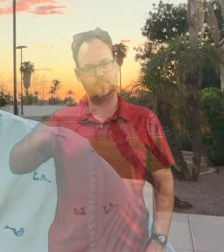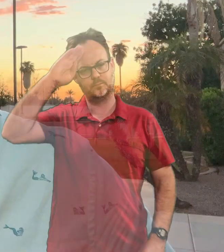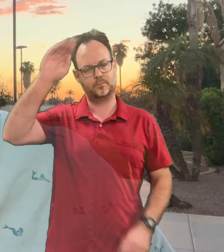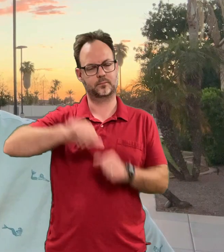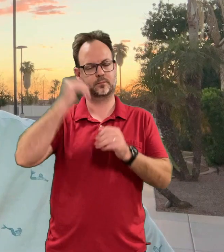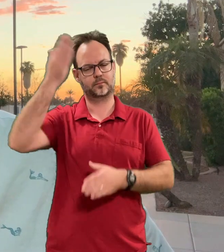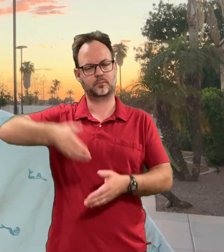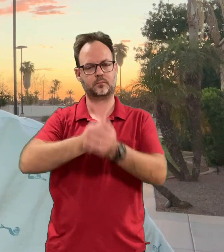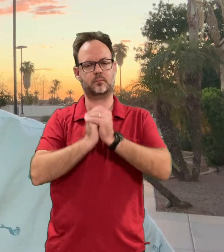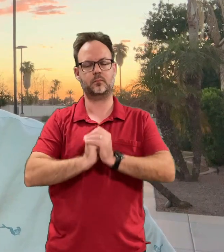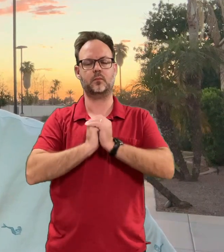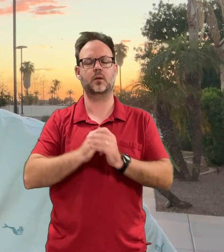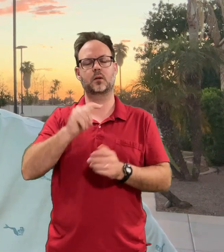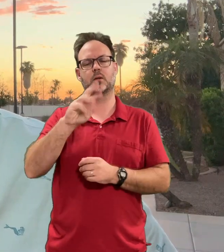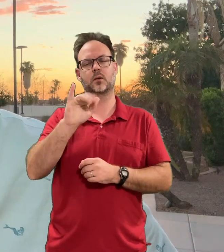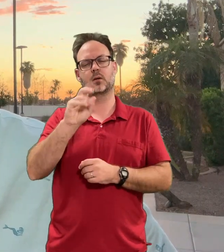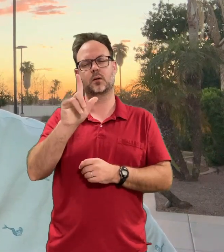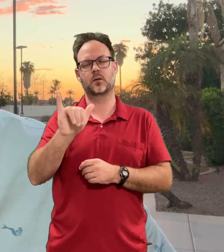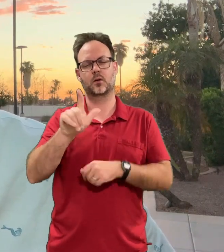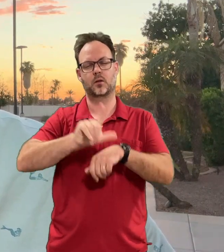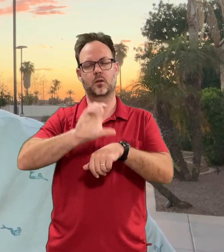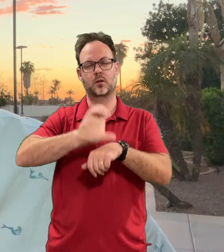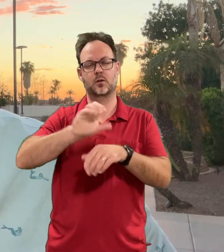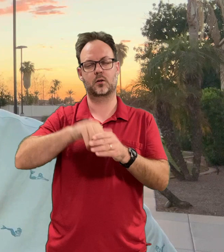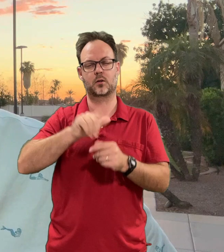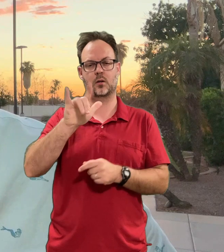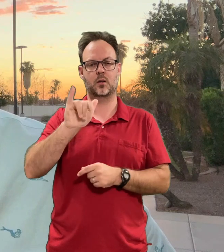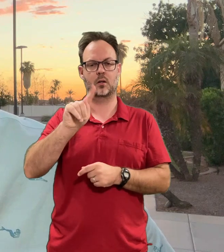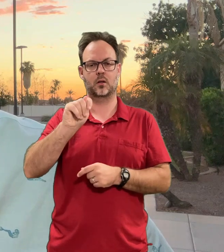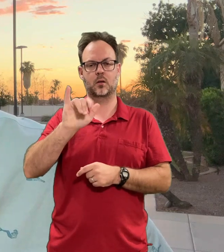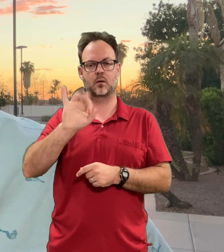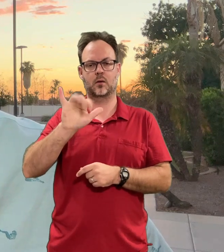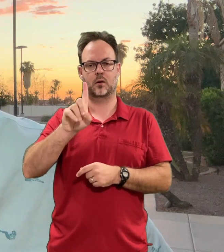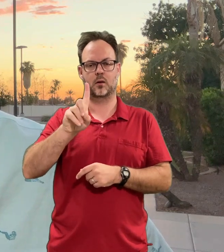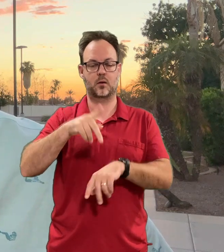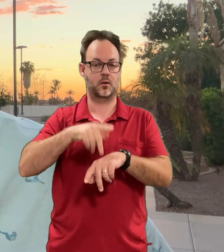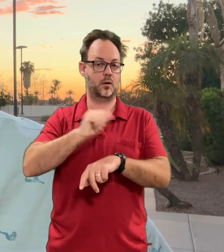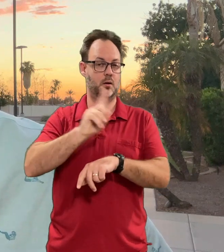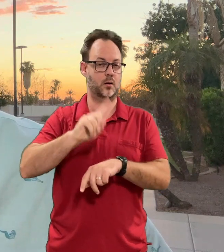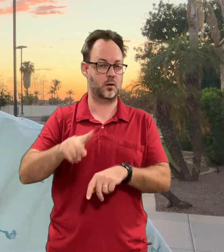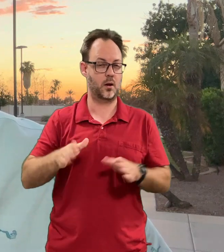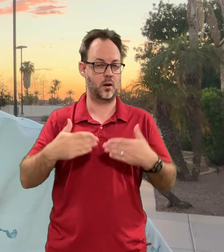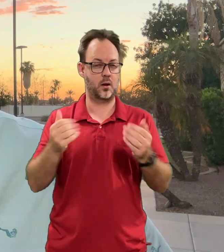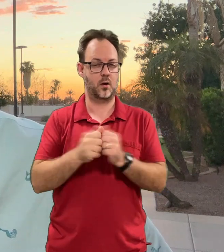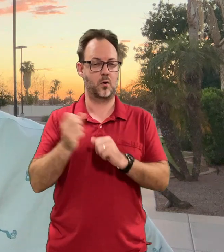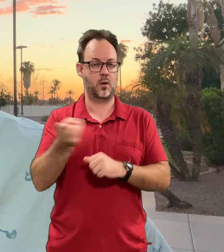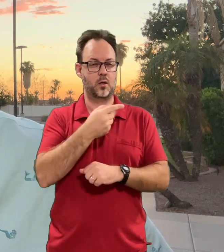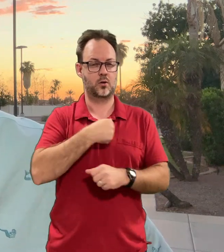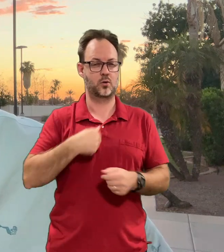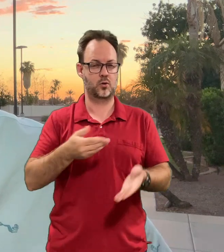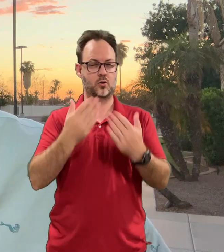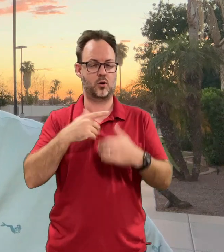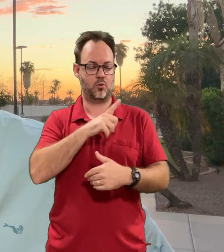Hi, everybody. Welcome to Trinity Lutheran Church in Litchfield Park, Arizona. We're glad you're with us as we gather for worship around the Word of God. Today, we're in